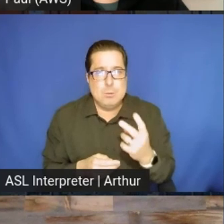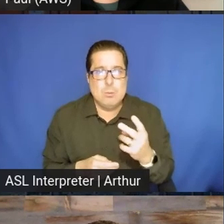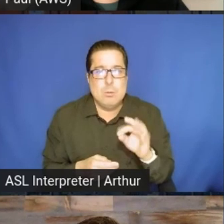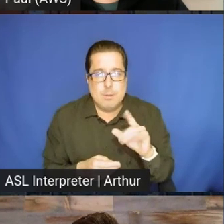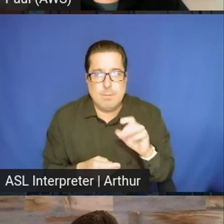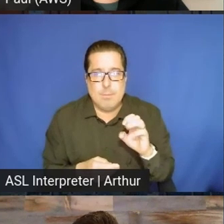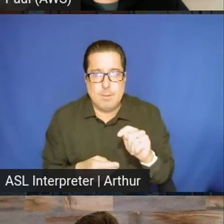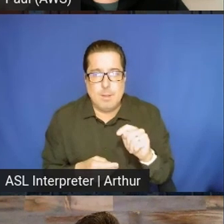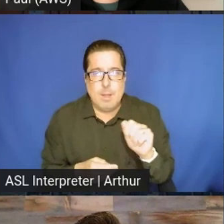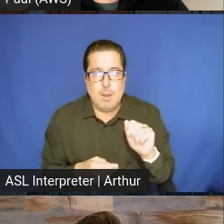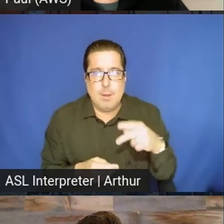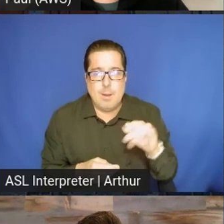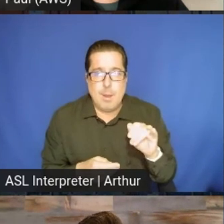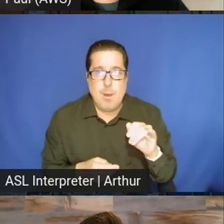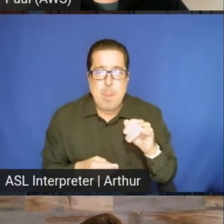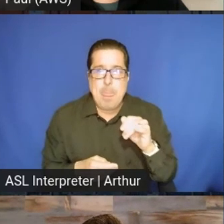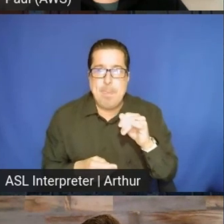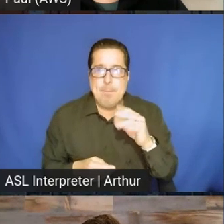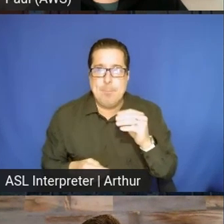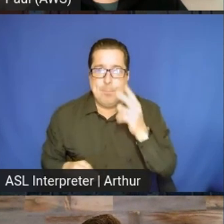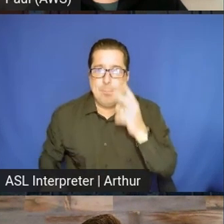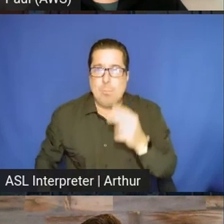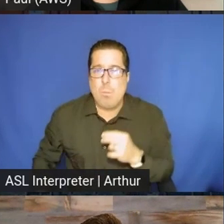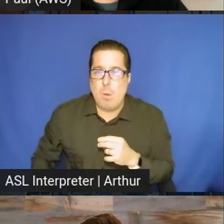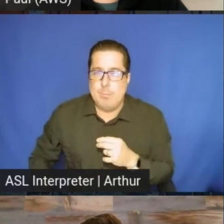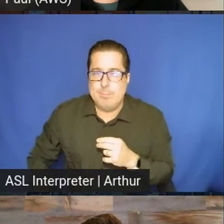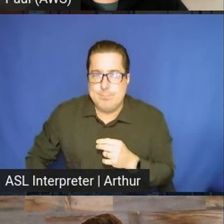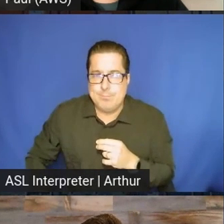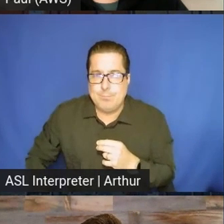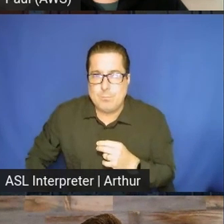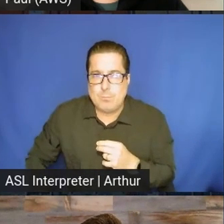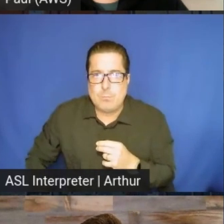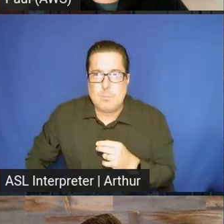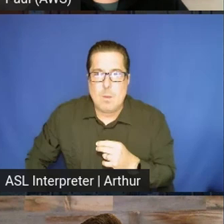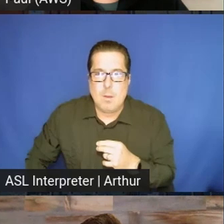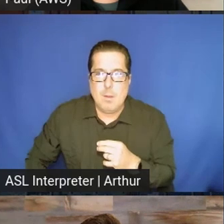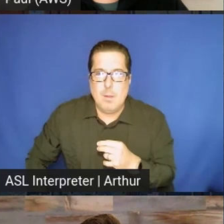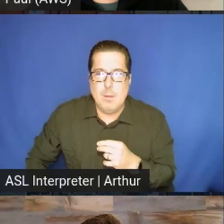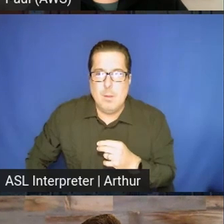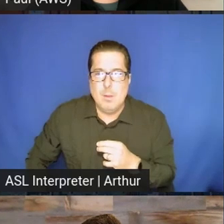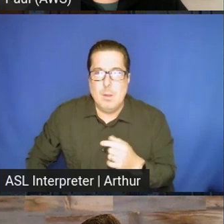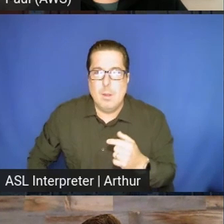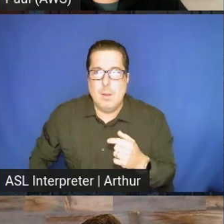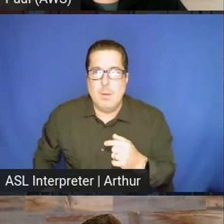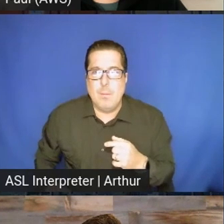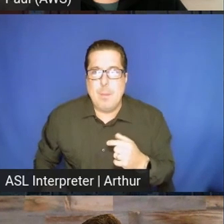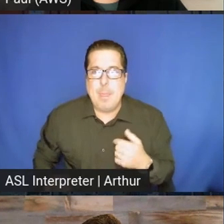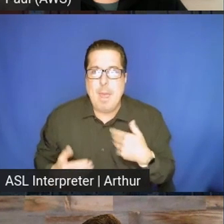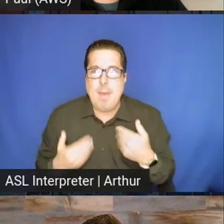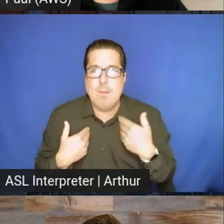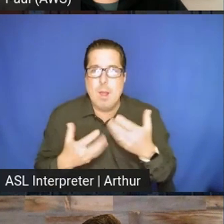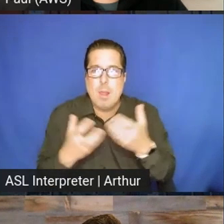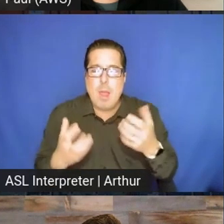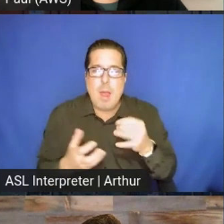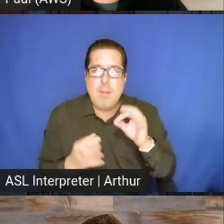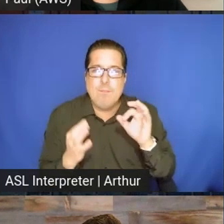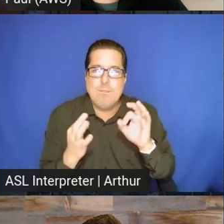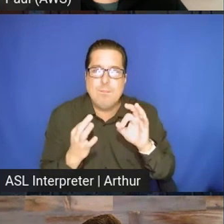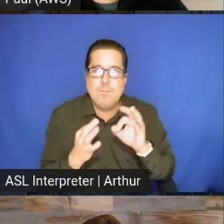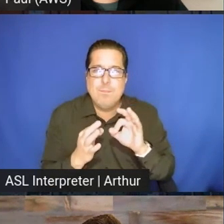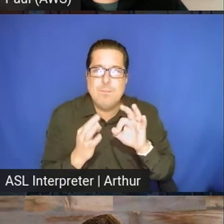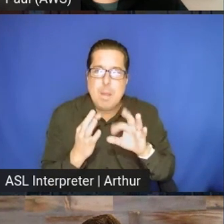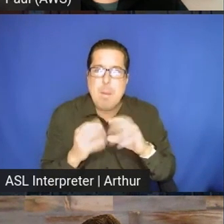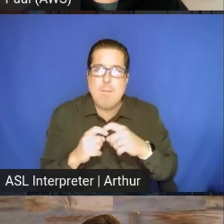Now, we also heard a lot of the feedback from the customers that it's hard to manage the